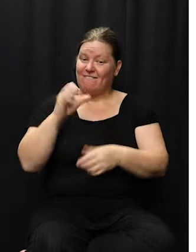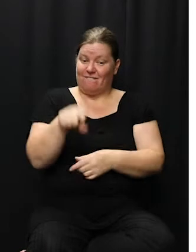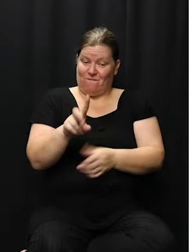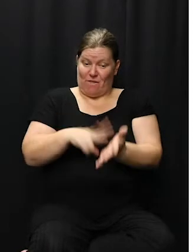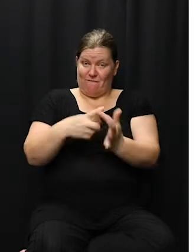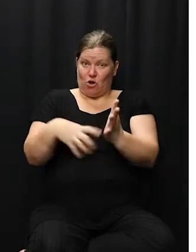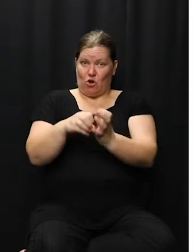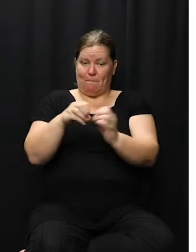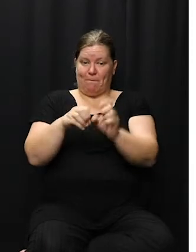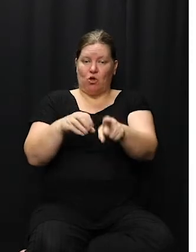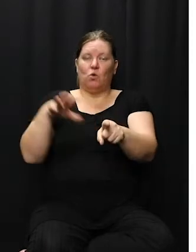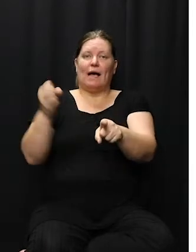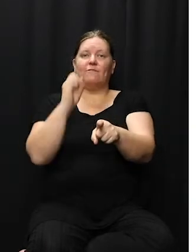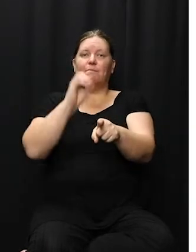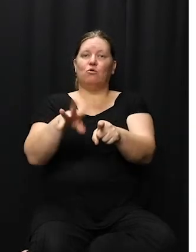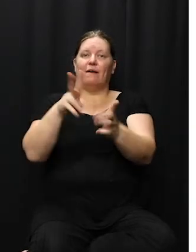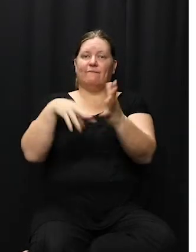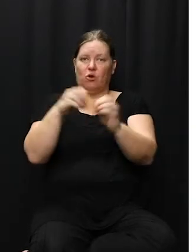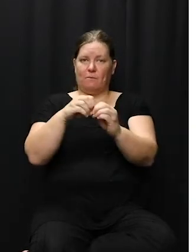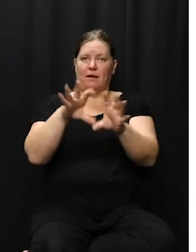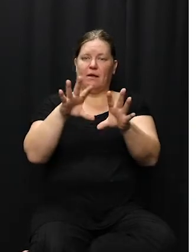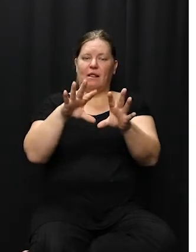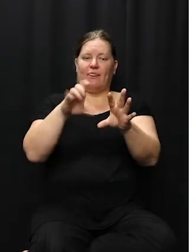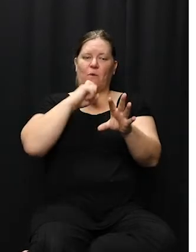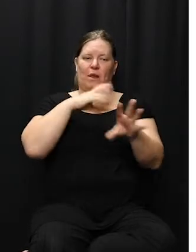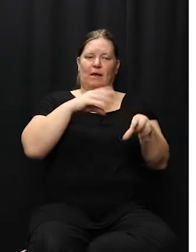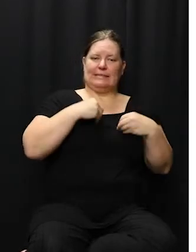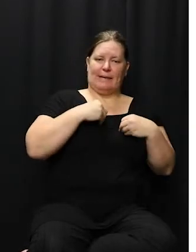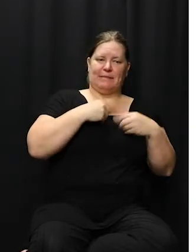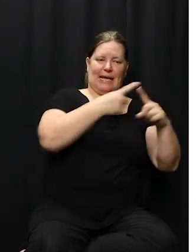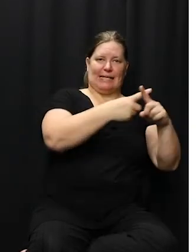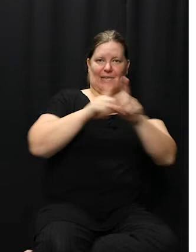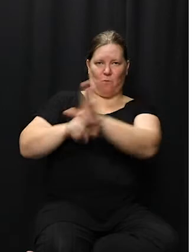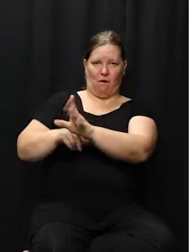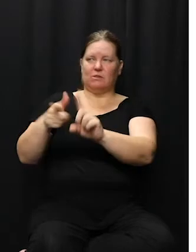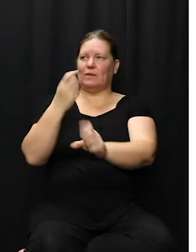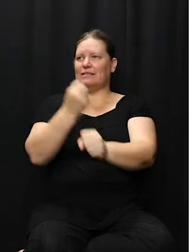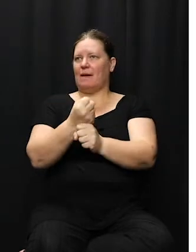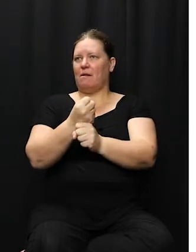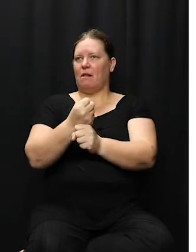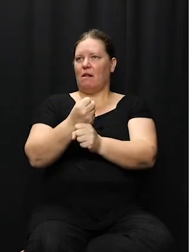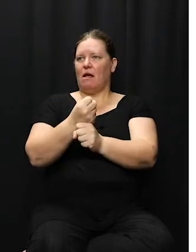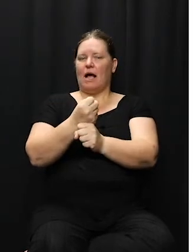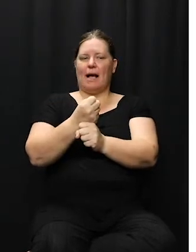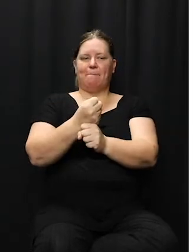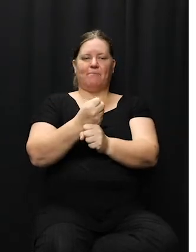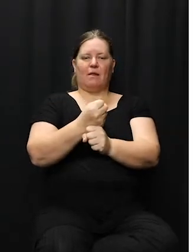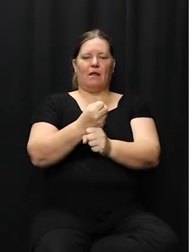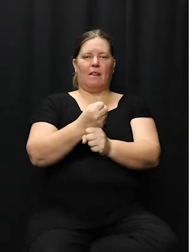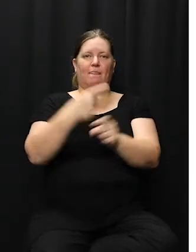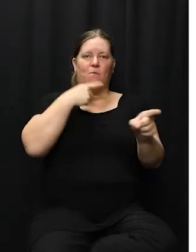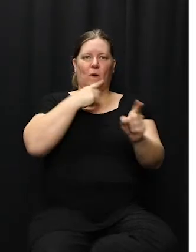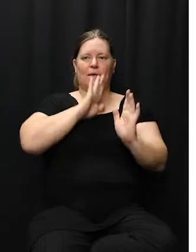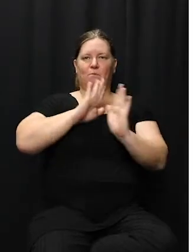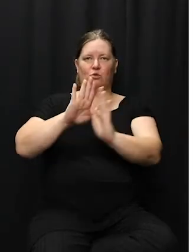verbs that will take except X and Y. So for example, the boy pushed the girl,